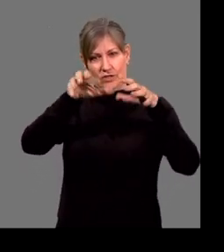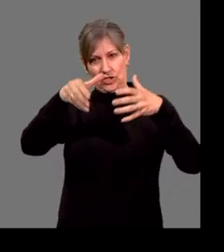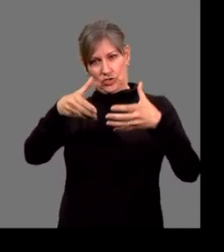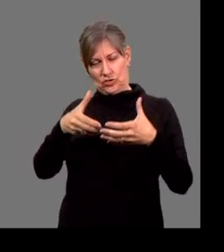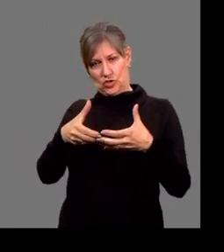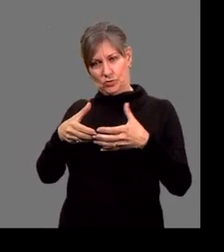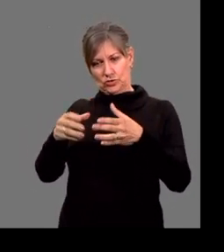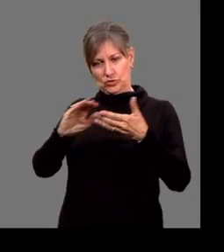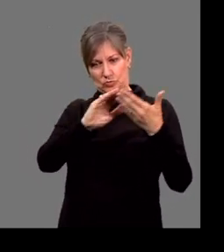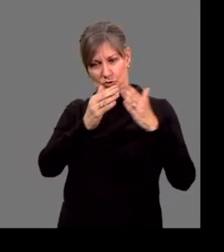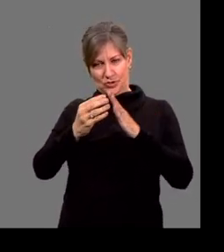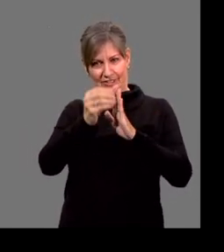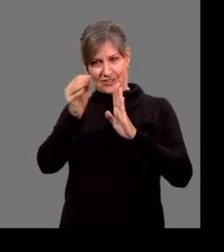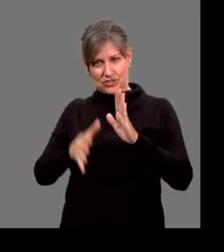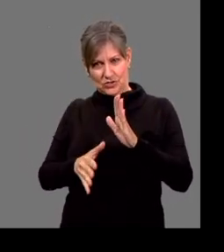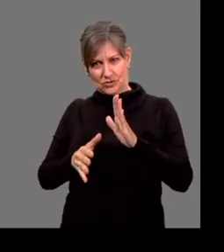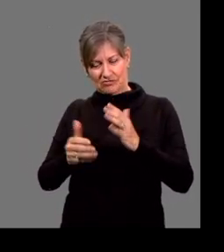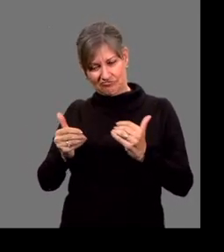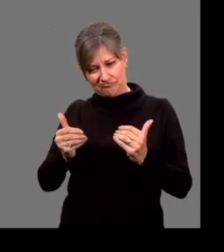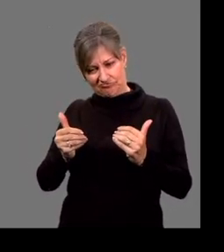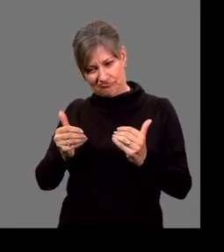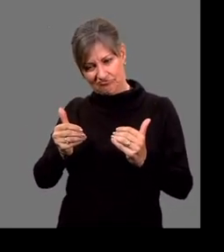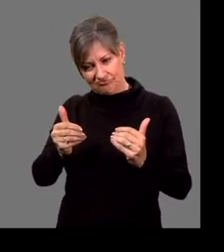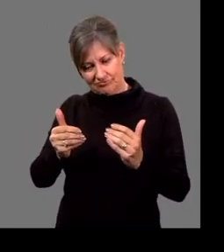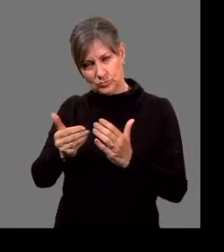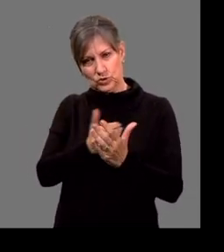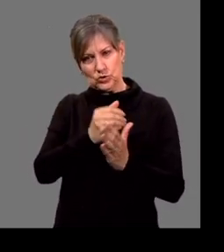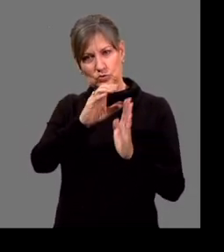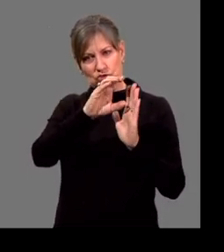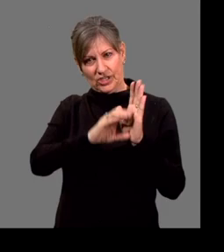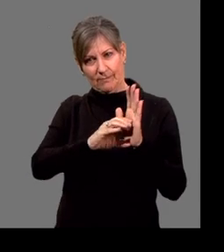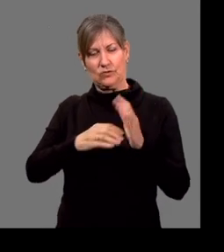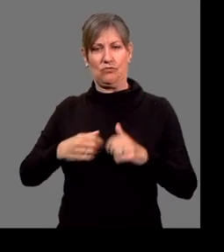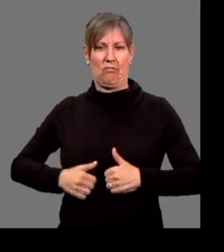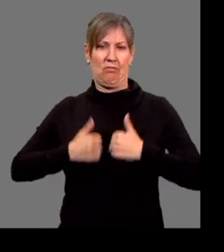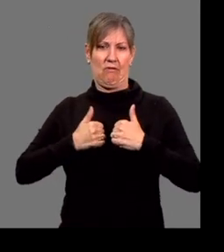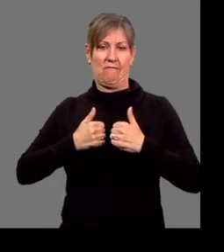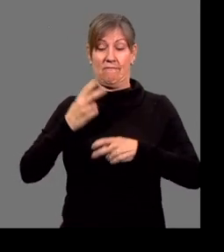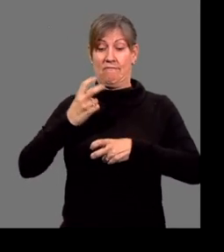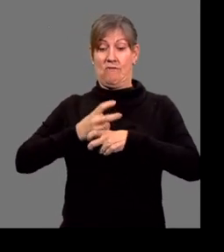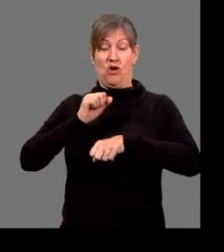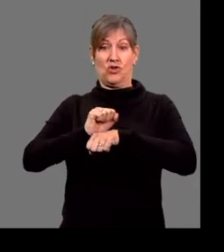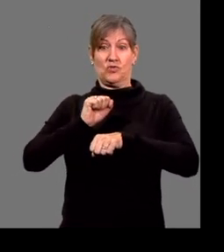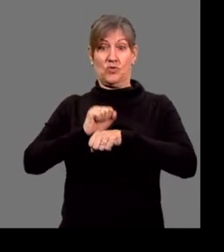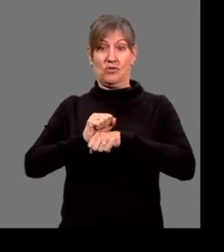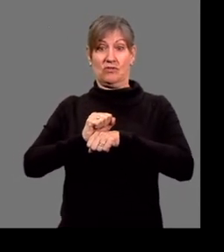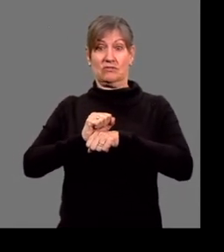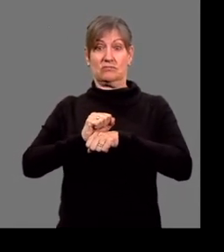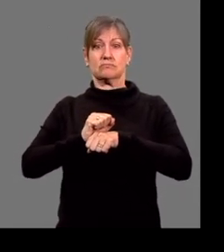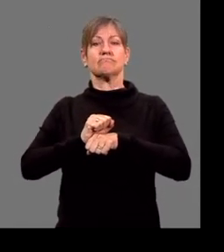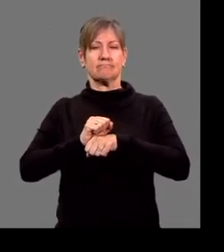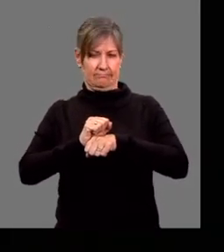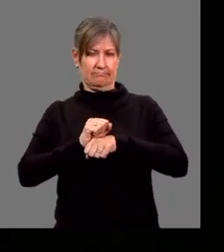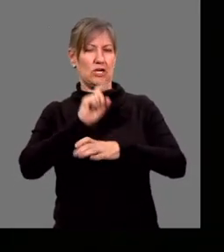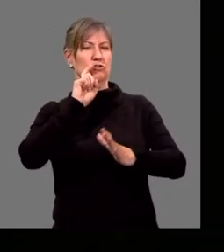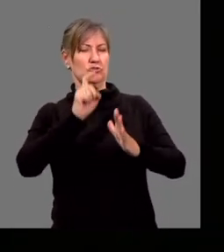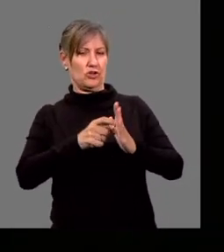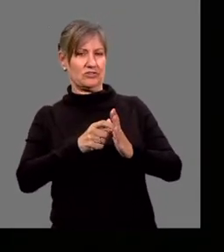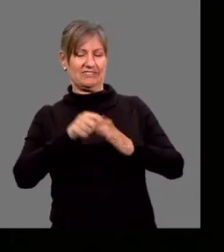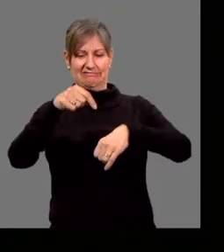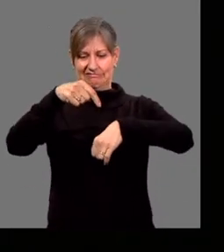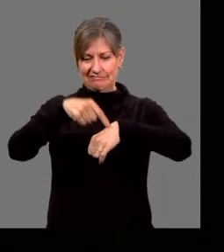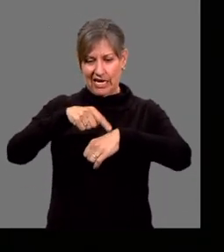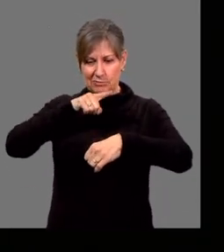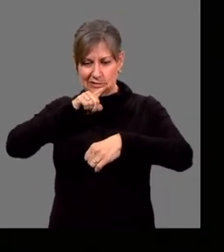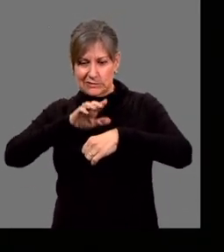global community of students, taking steps towards a new chapter in life. Our hard work has not gone unnoticed. All of our